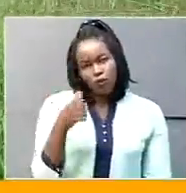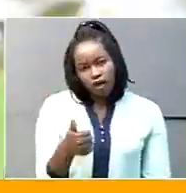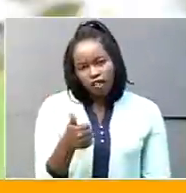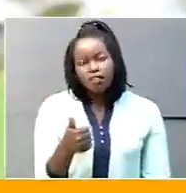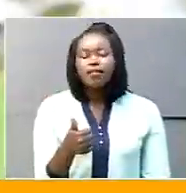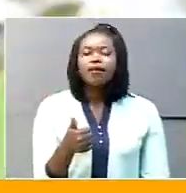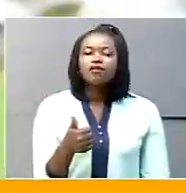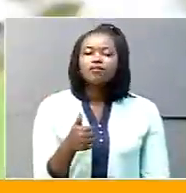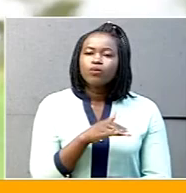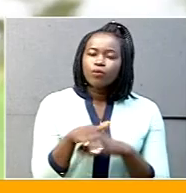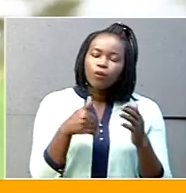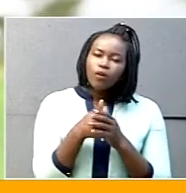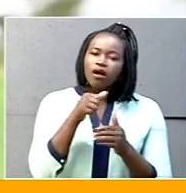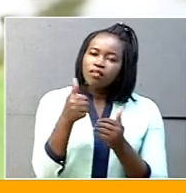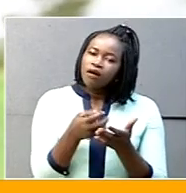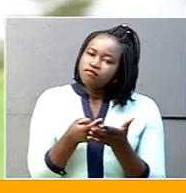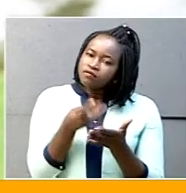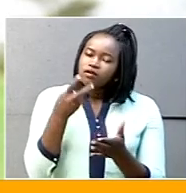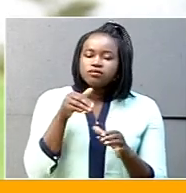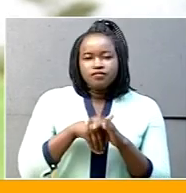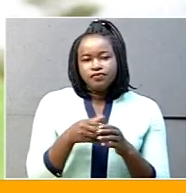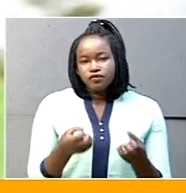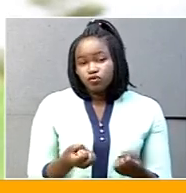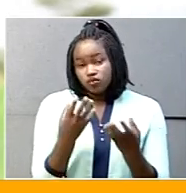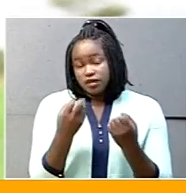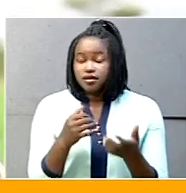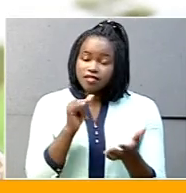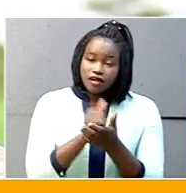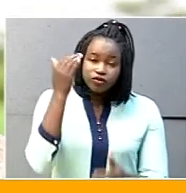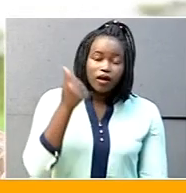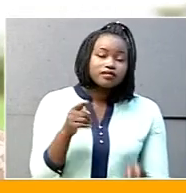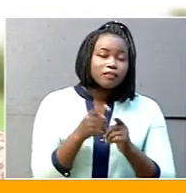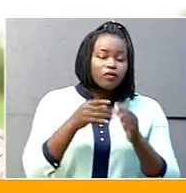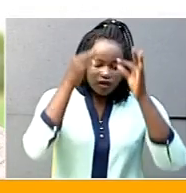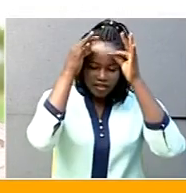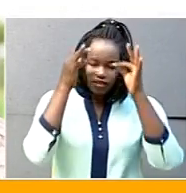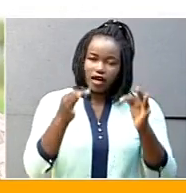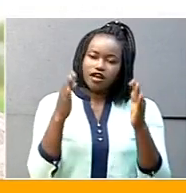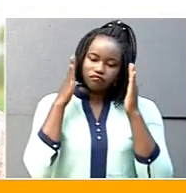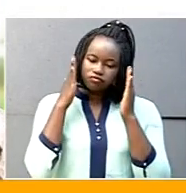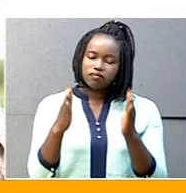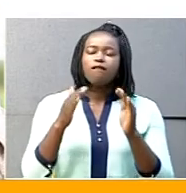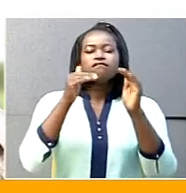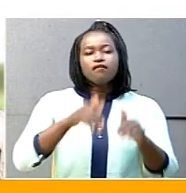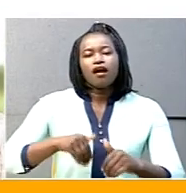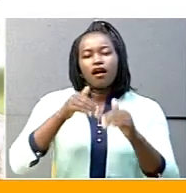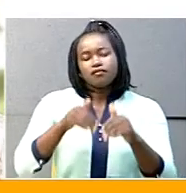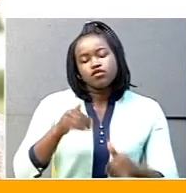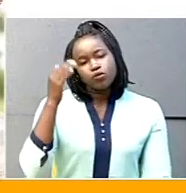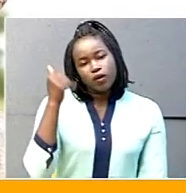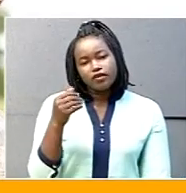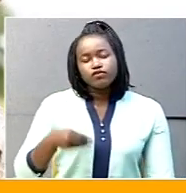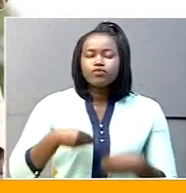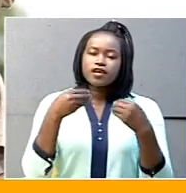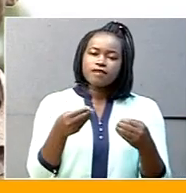content, we know all the other nutrients in them. That is why we zeroed down in order for us to provide a